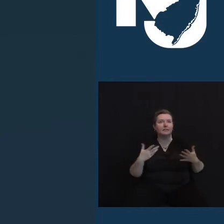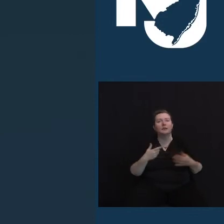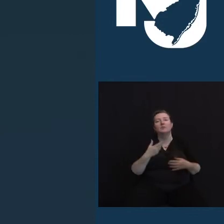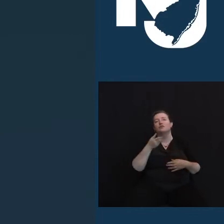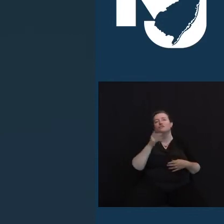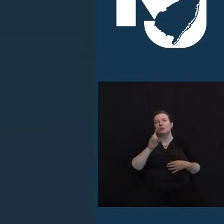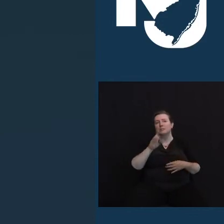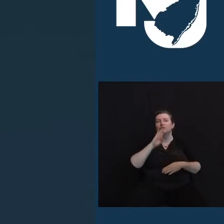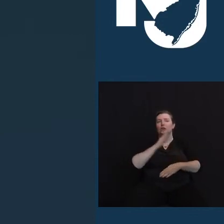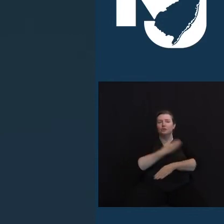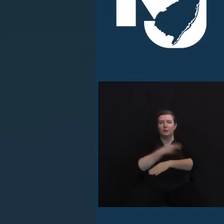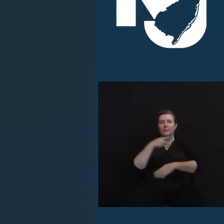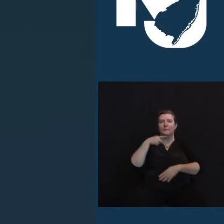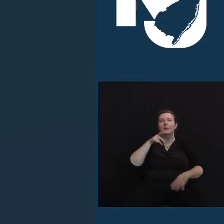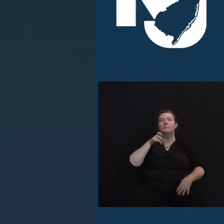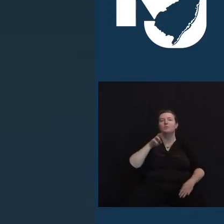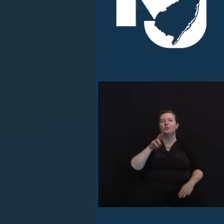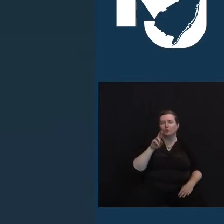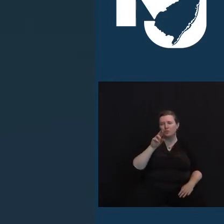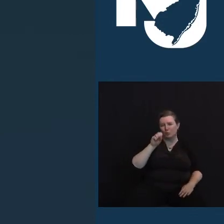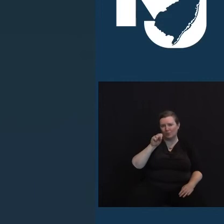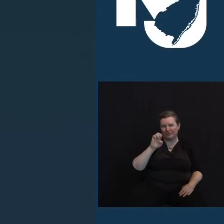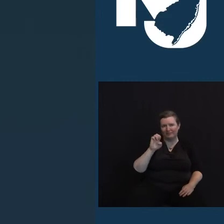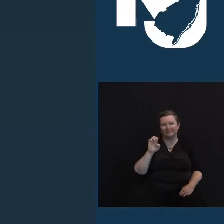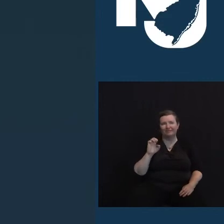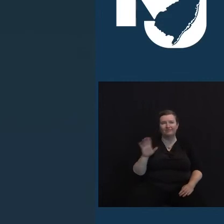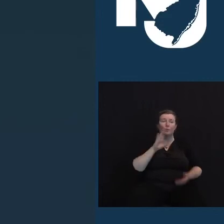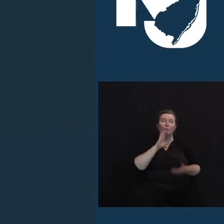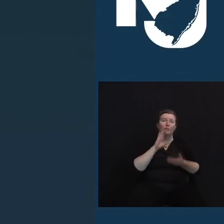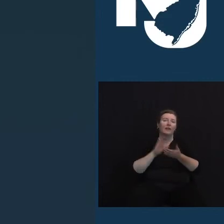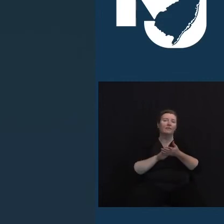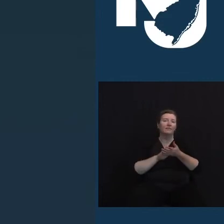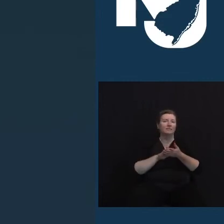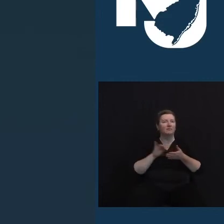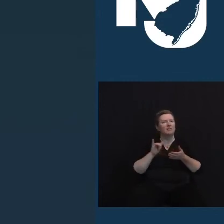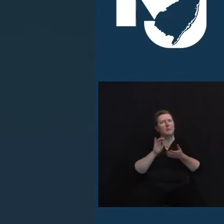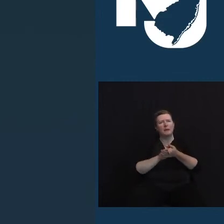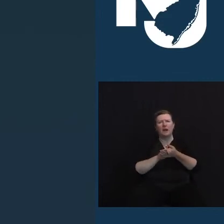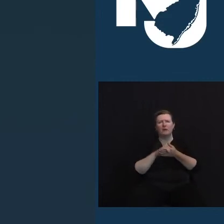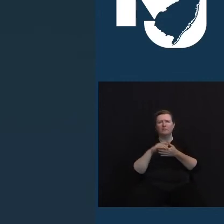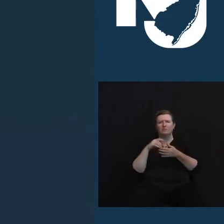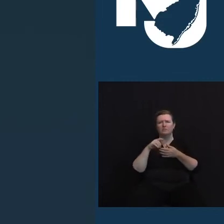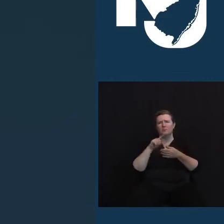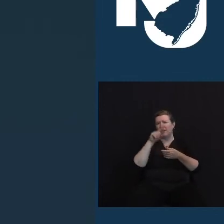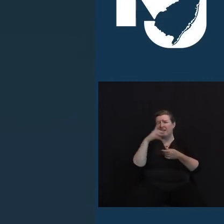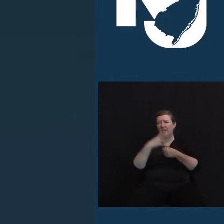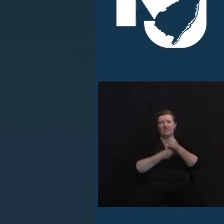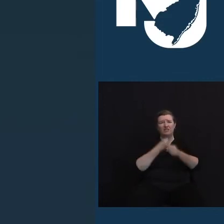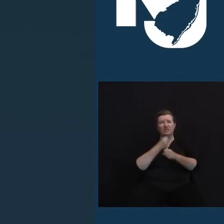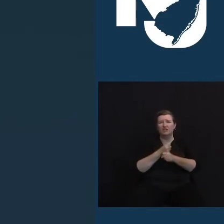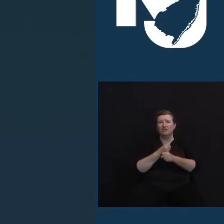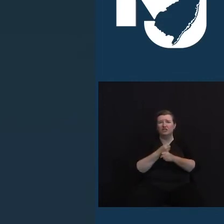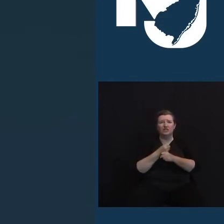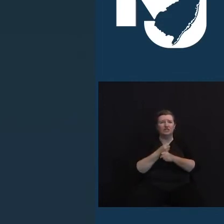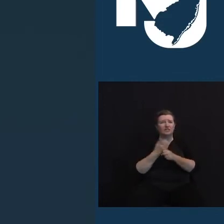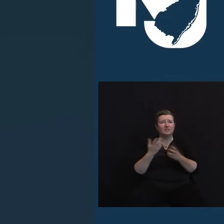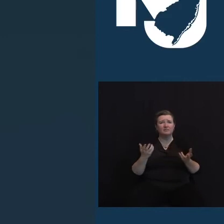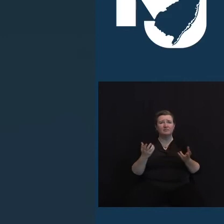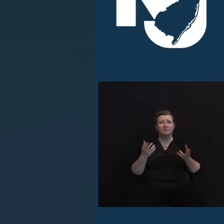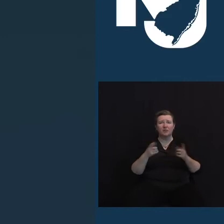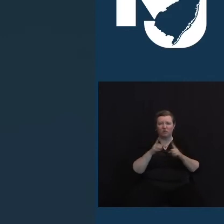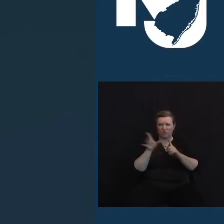Piper Rose. Gina, by the way, his wife, they've been married for a year and a half. She was also COVID positive and